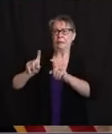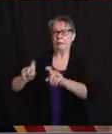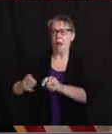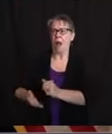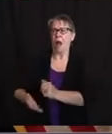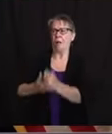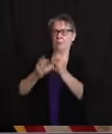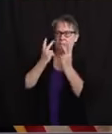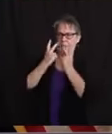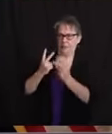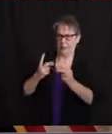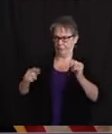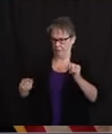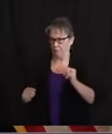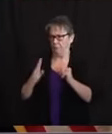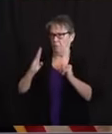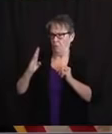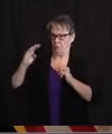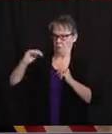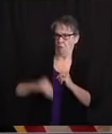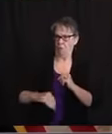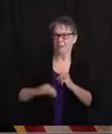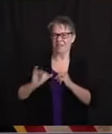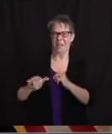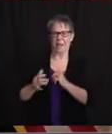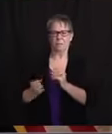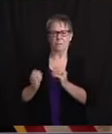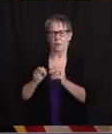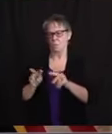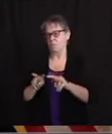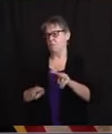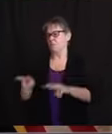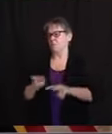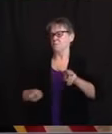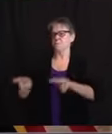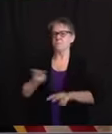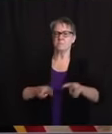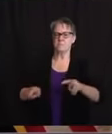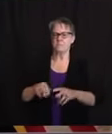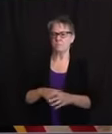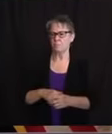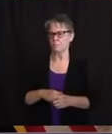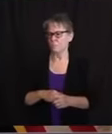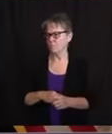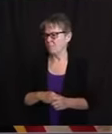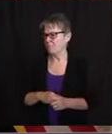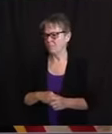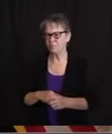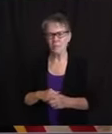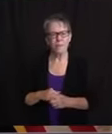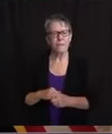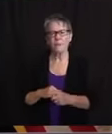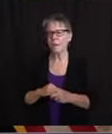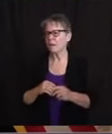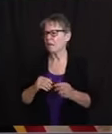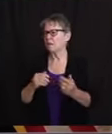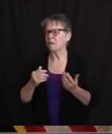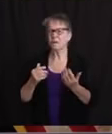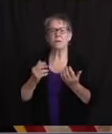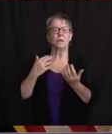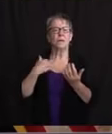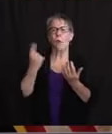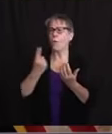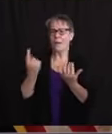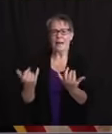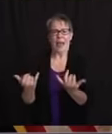you take out the serology tests, and you're just now looking at do you have it at this moment in time? That's